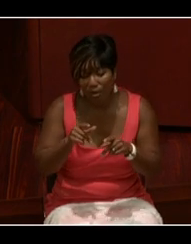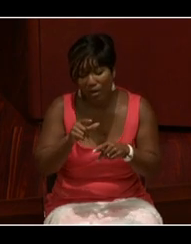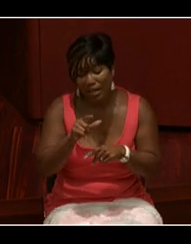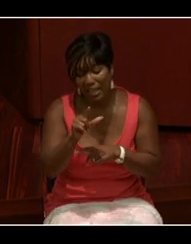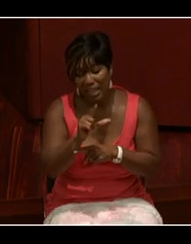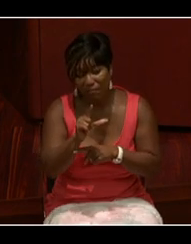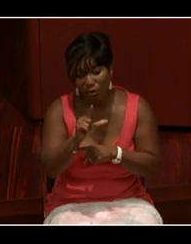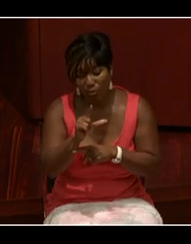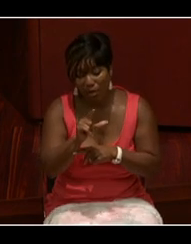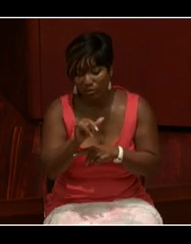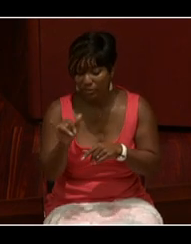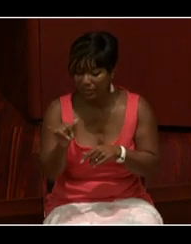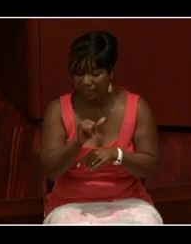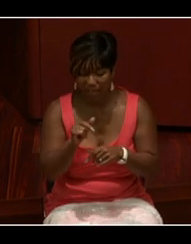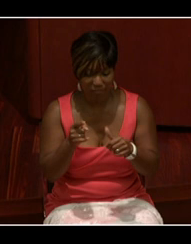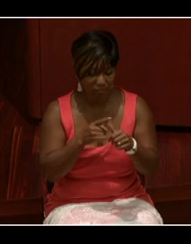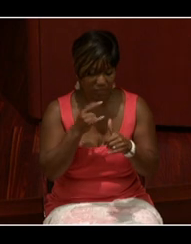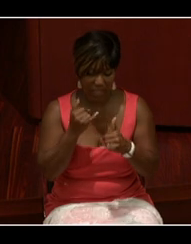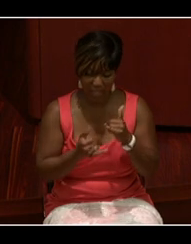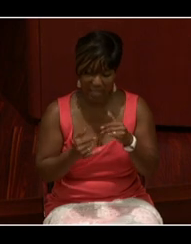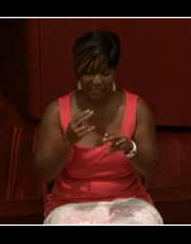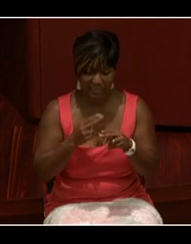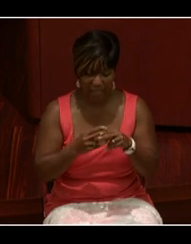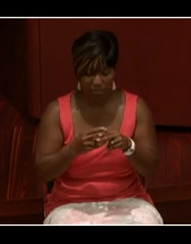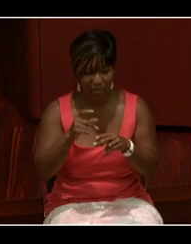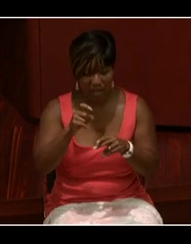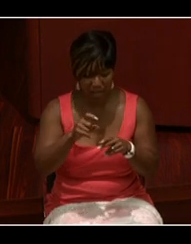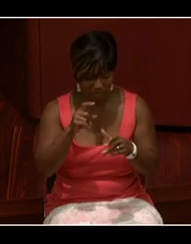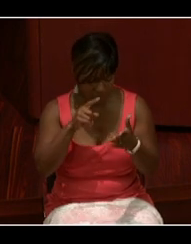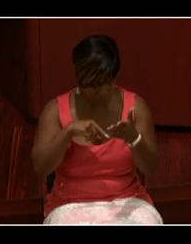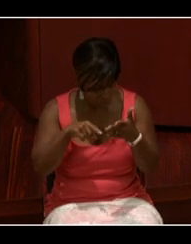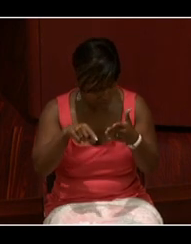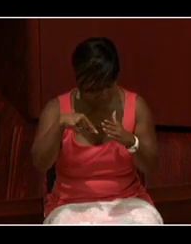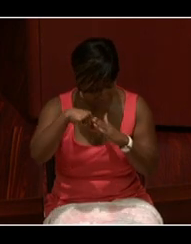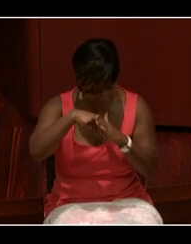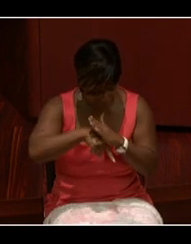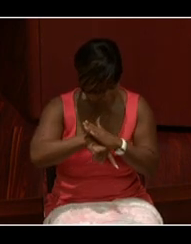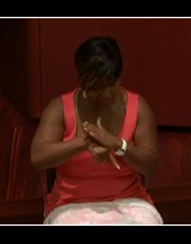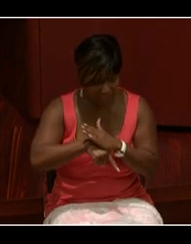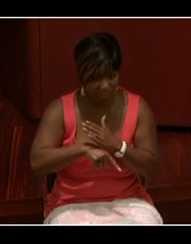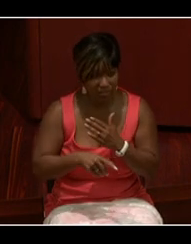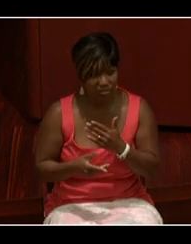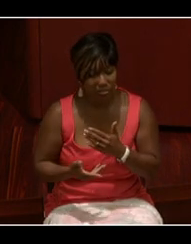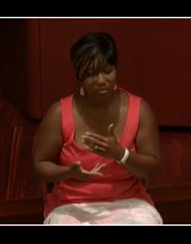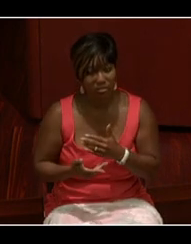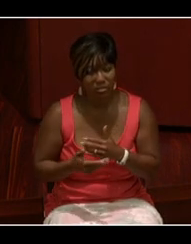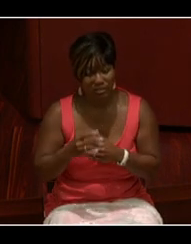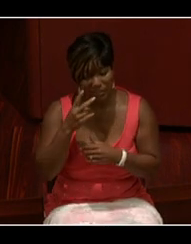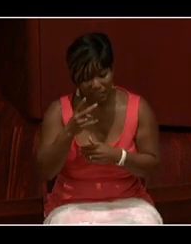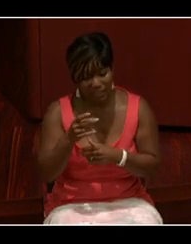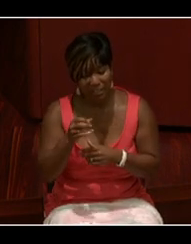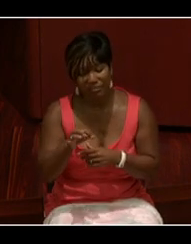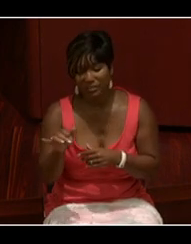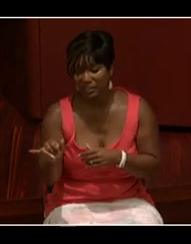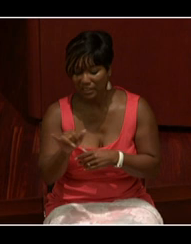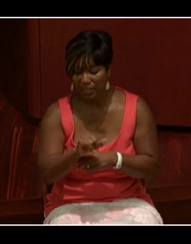same first and last name, and you'll have to look at the details just inside Leavenworth to know whether or not it's the same